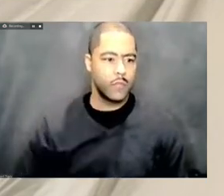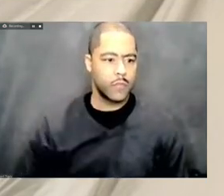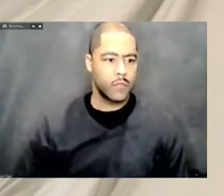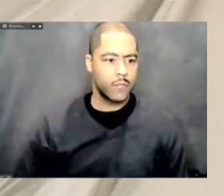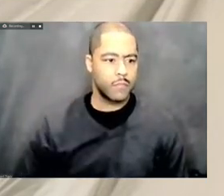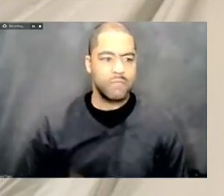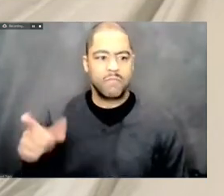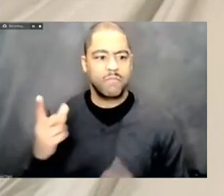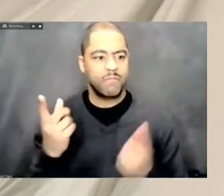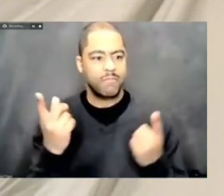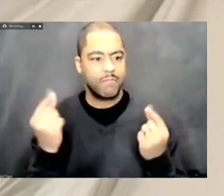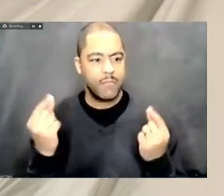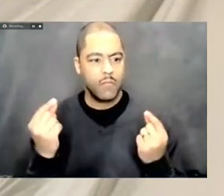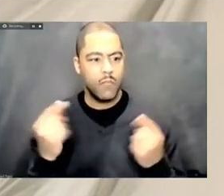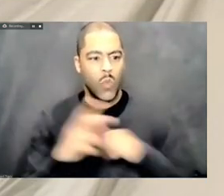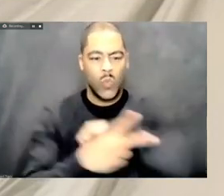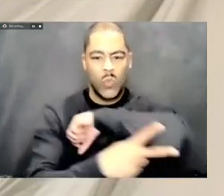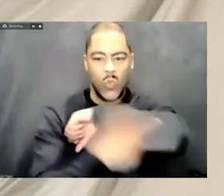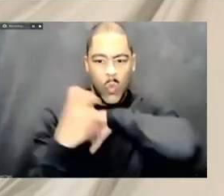But she stood by him.